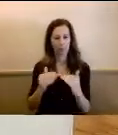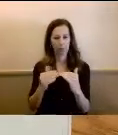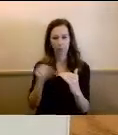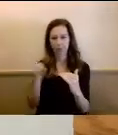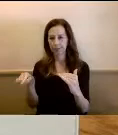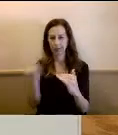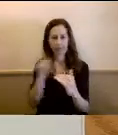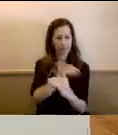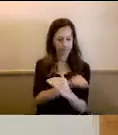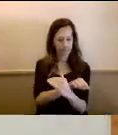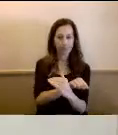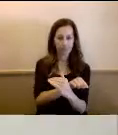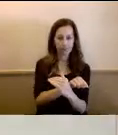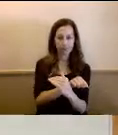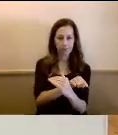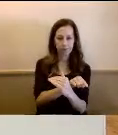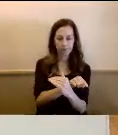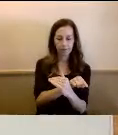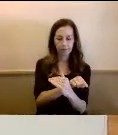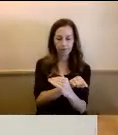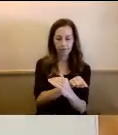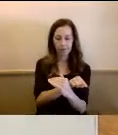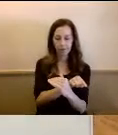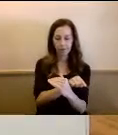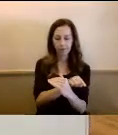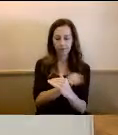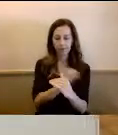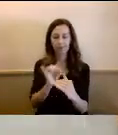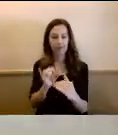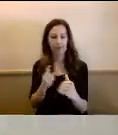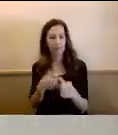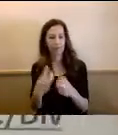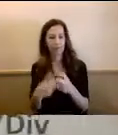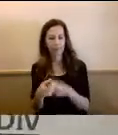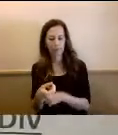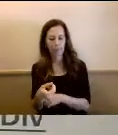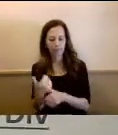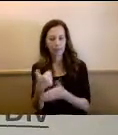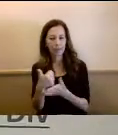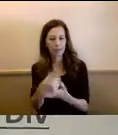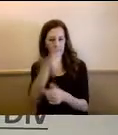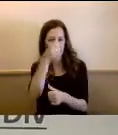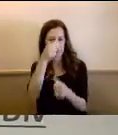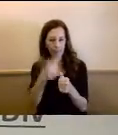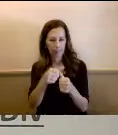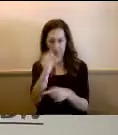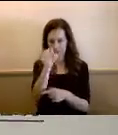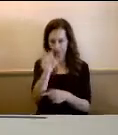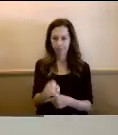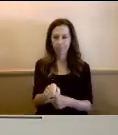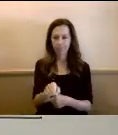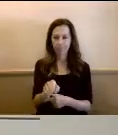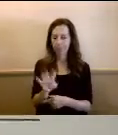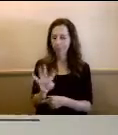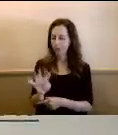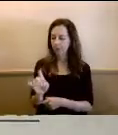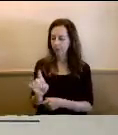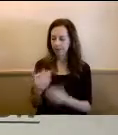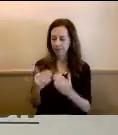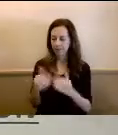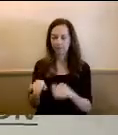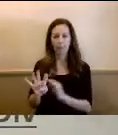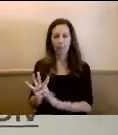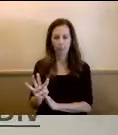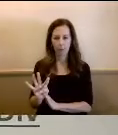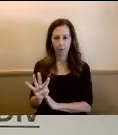sides of the equal sign. Let's just do this for the first one so that it'll help you remember. So I have 4x divided